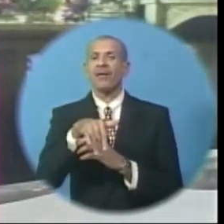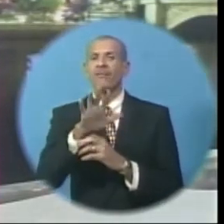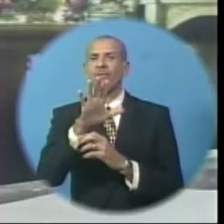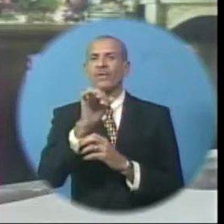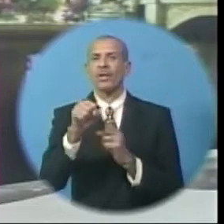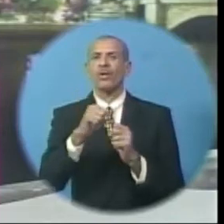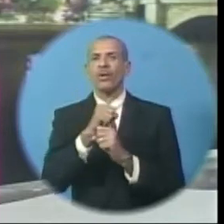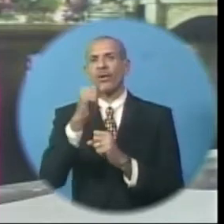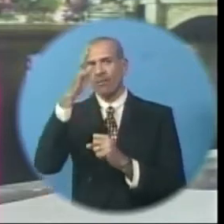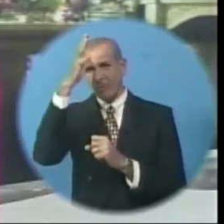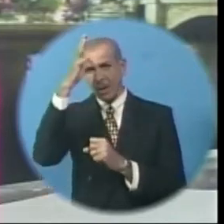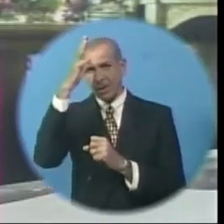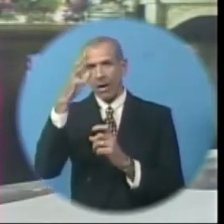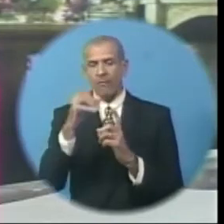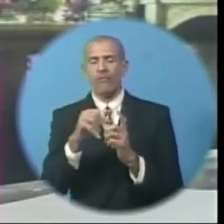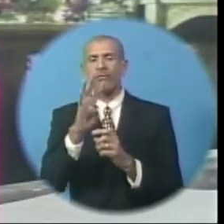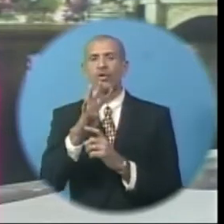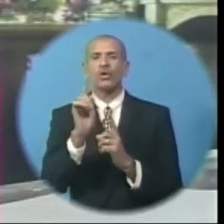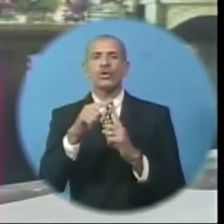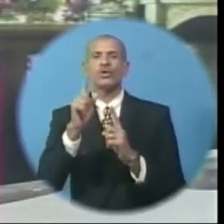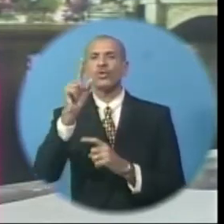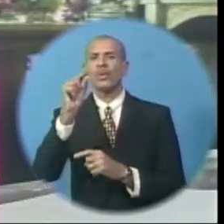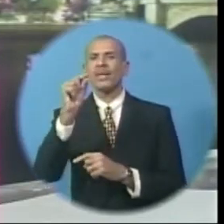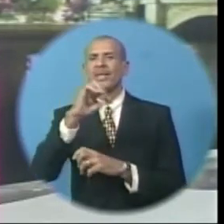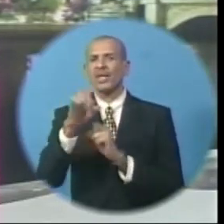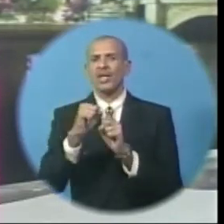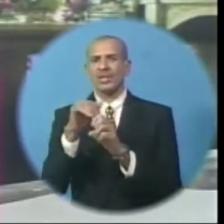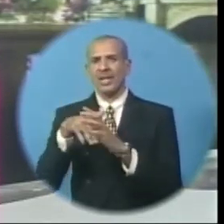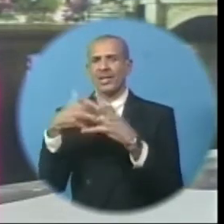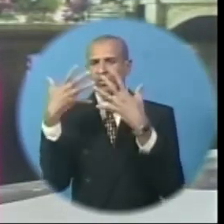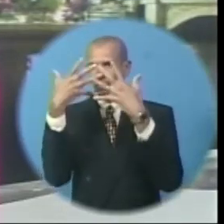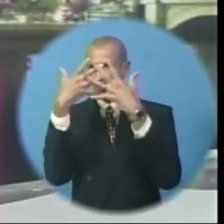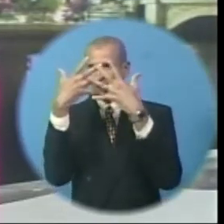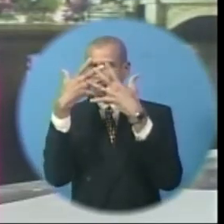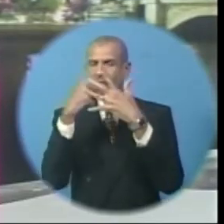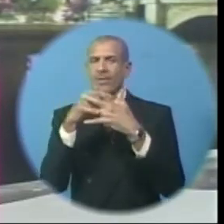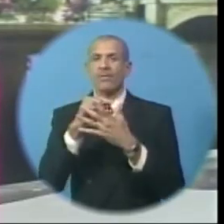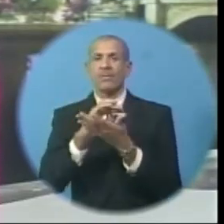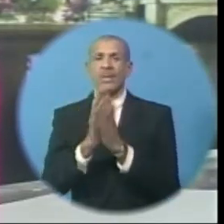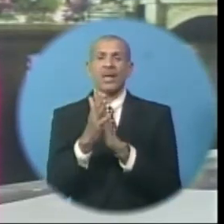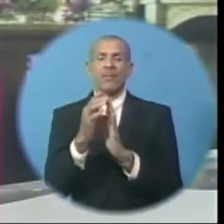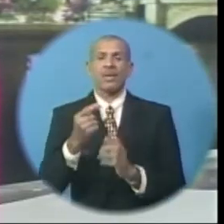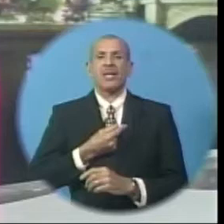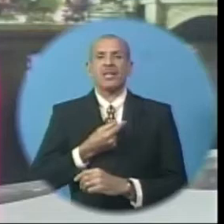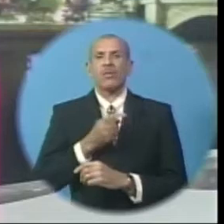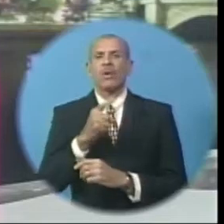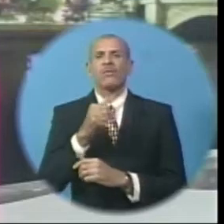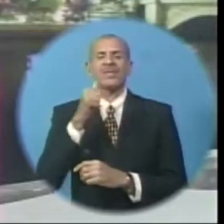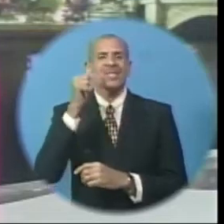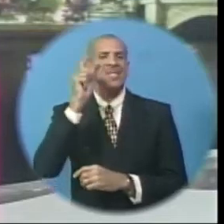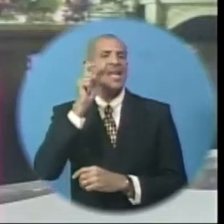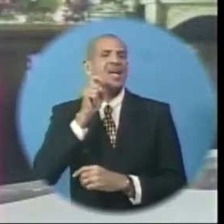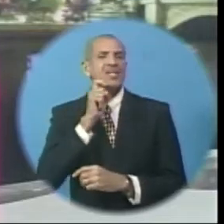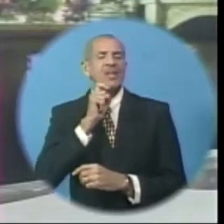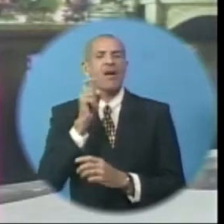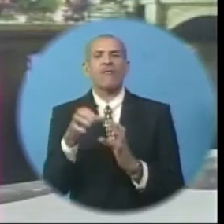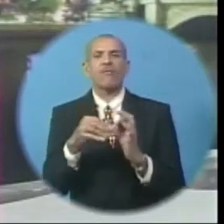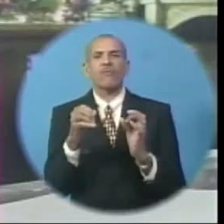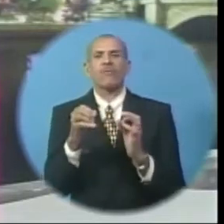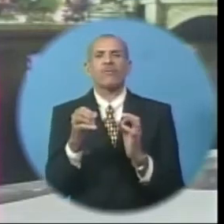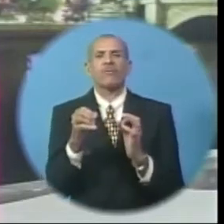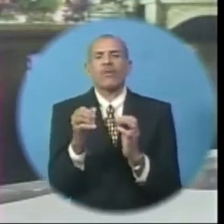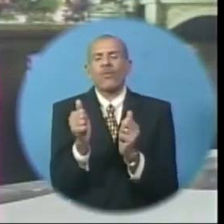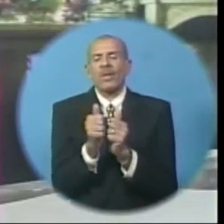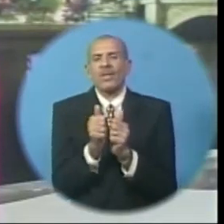four, to 20 years in jail. This after he was found guilty of having sex with one of his daughters. The man, whose